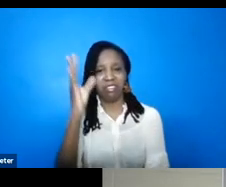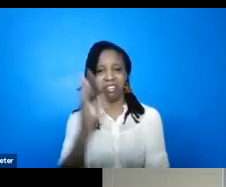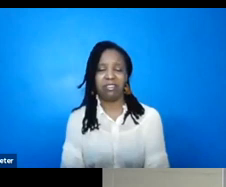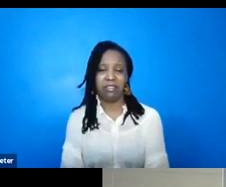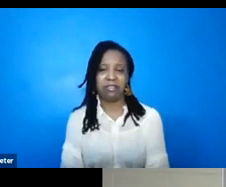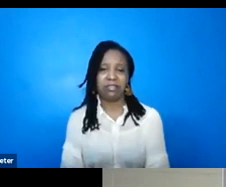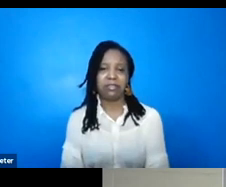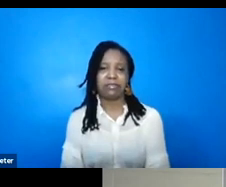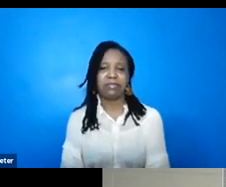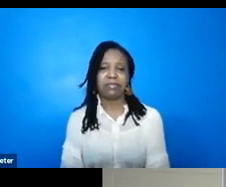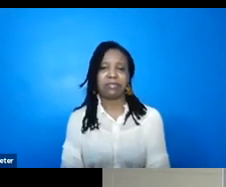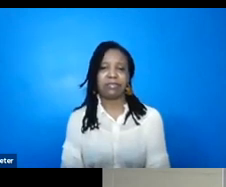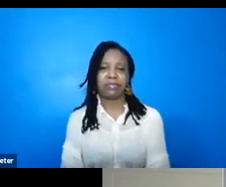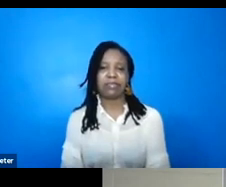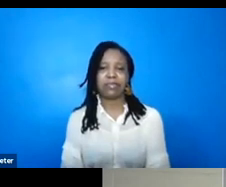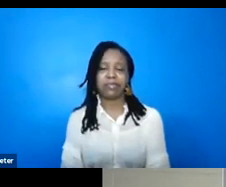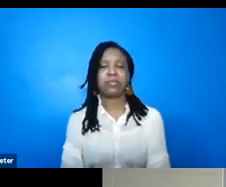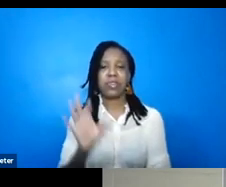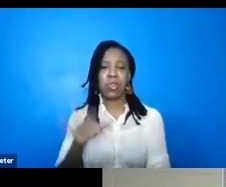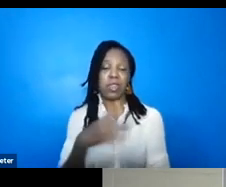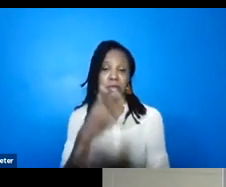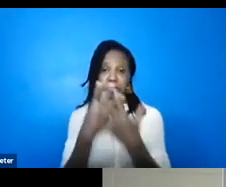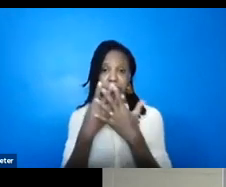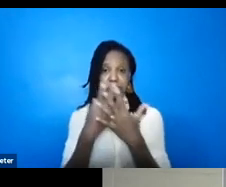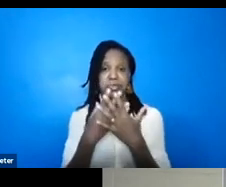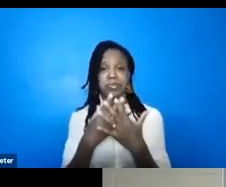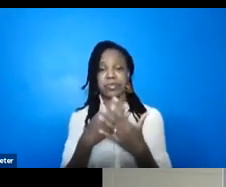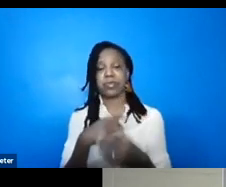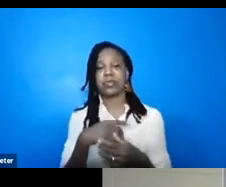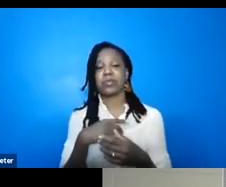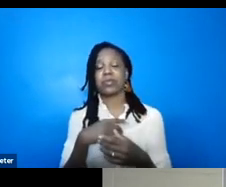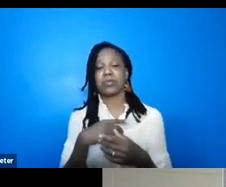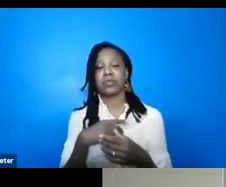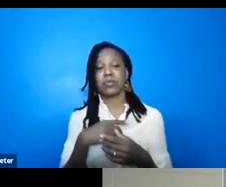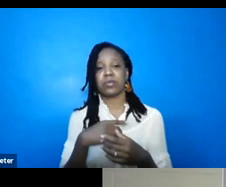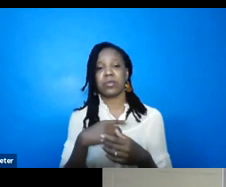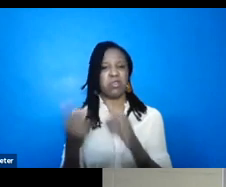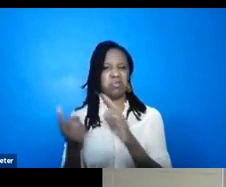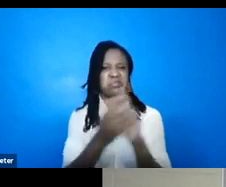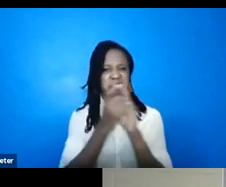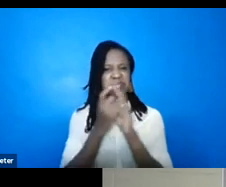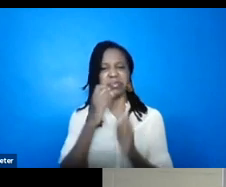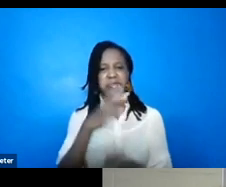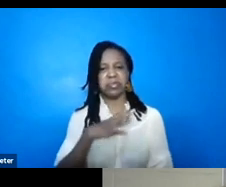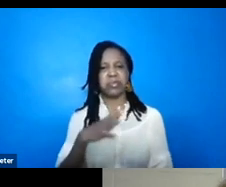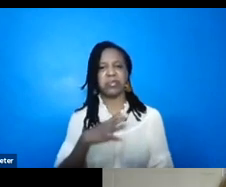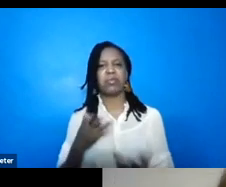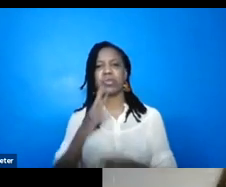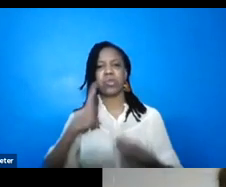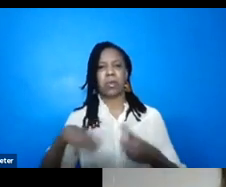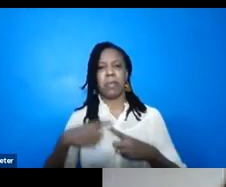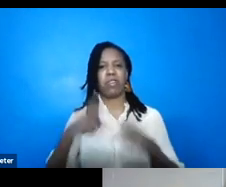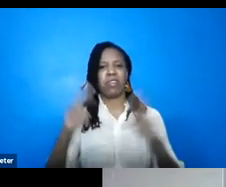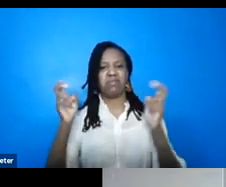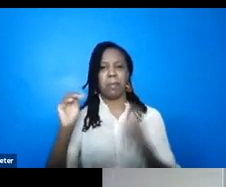I visited, where I was housed. And the conversation would come about this whole thing about your man box. What do you